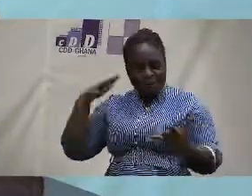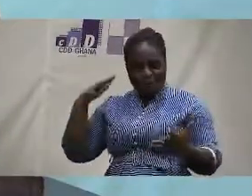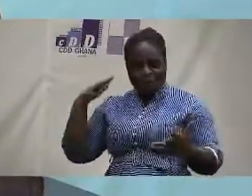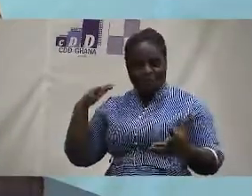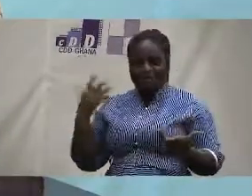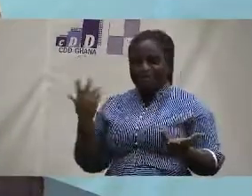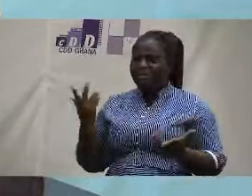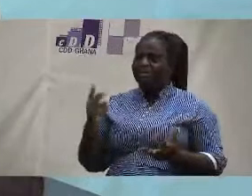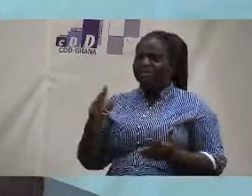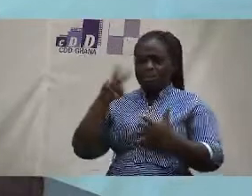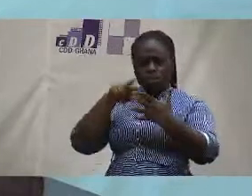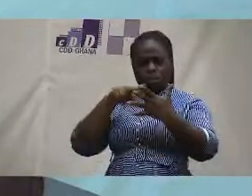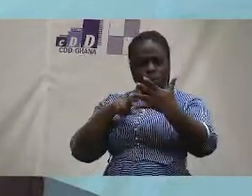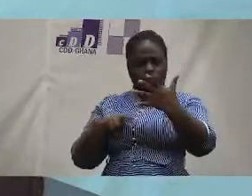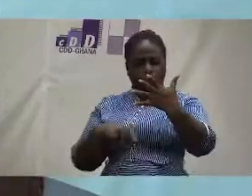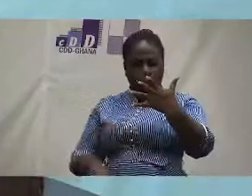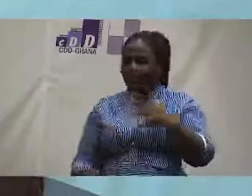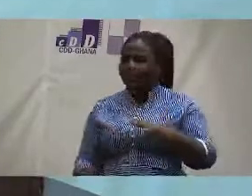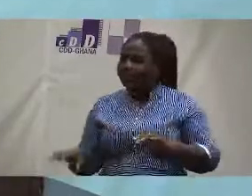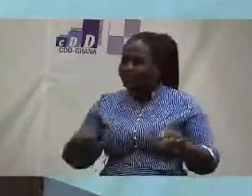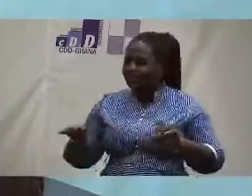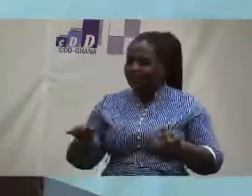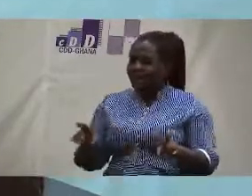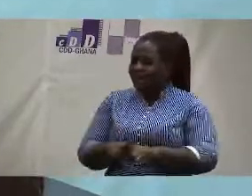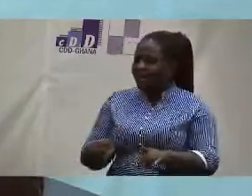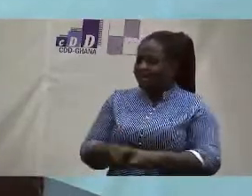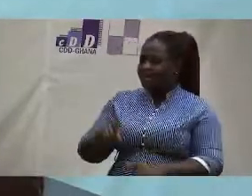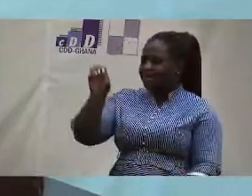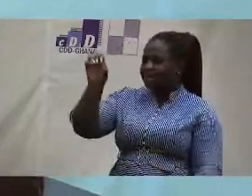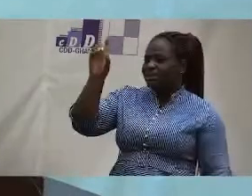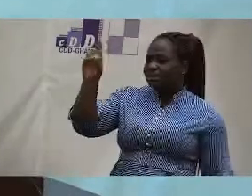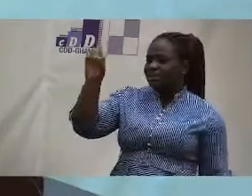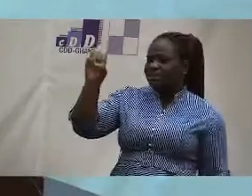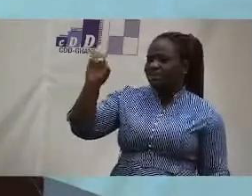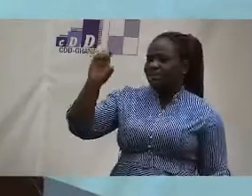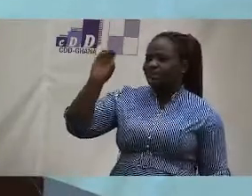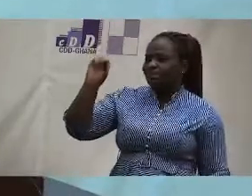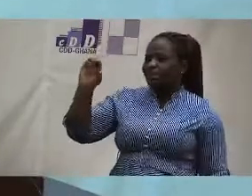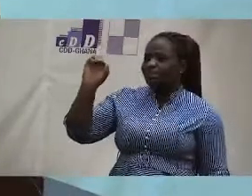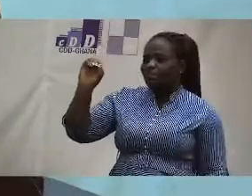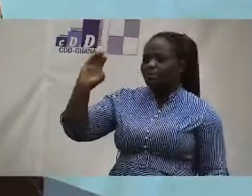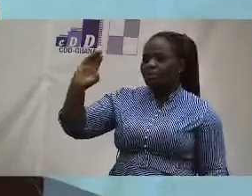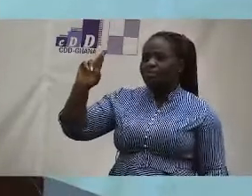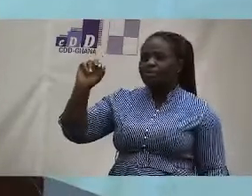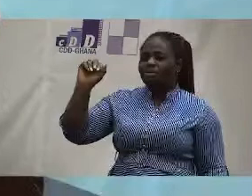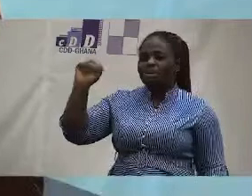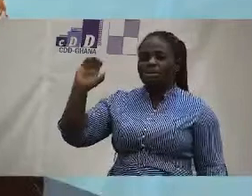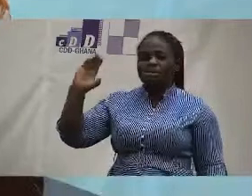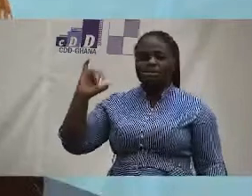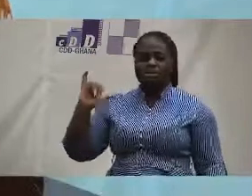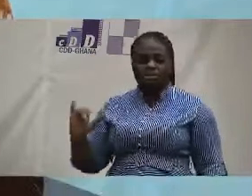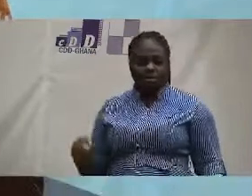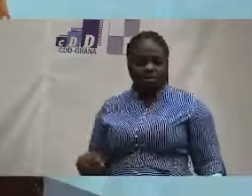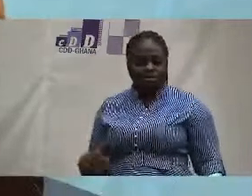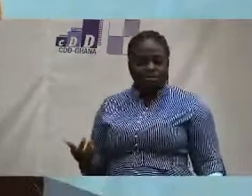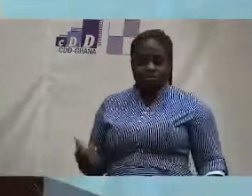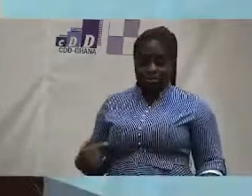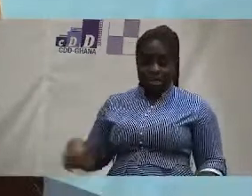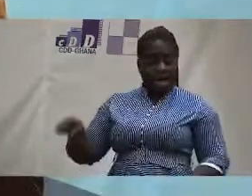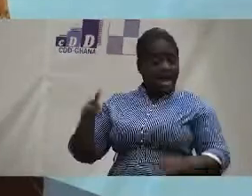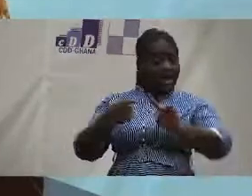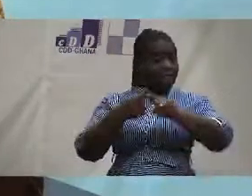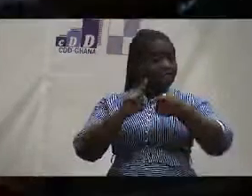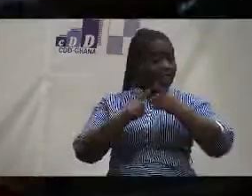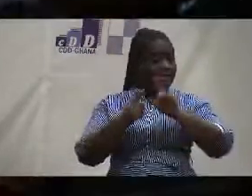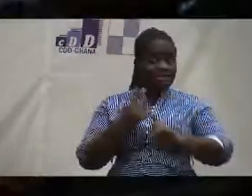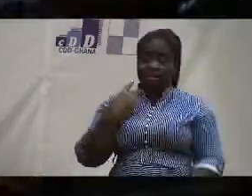of reading this action as a democratic recession that it stands for. So our colleagues that in